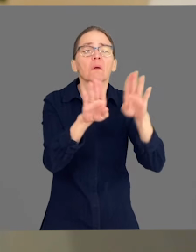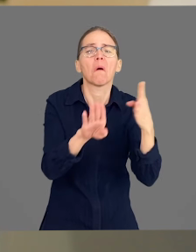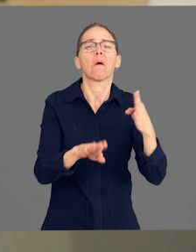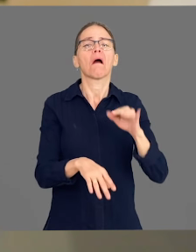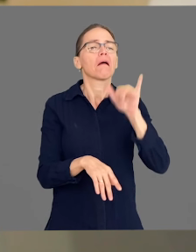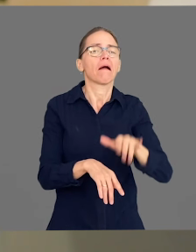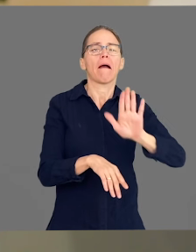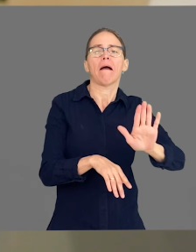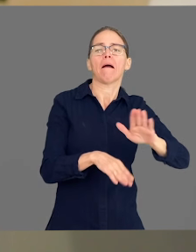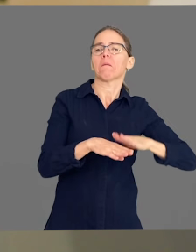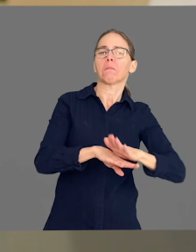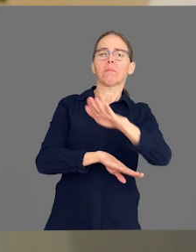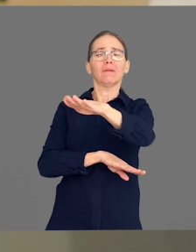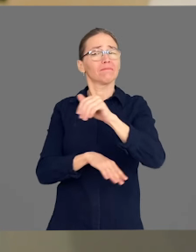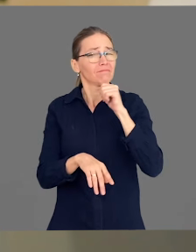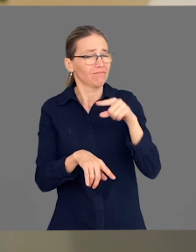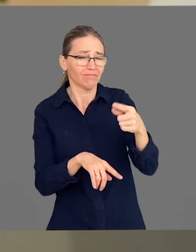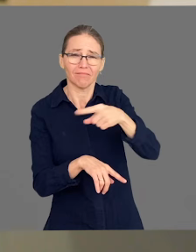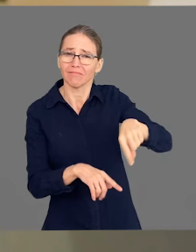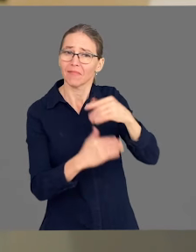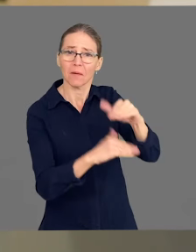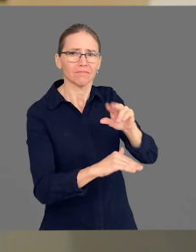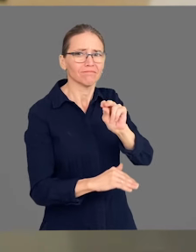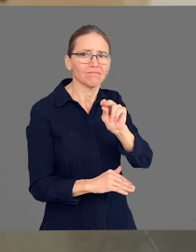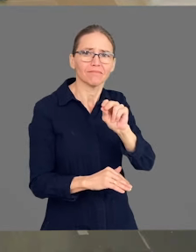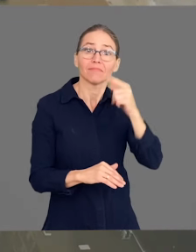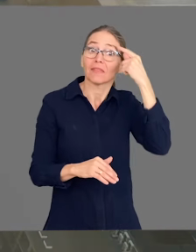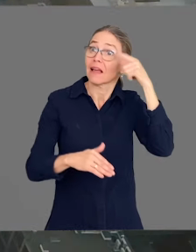but an openness in spirit